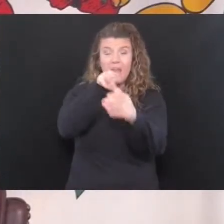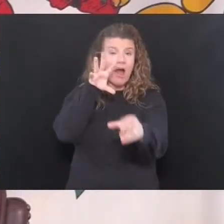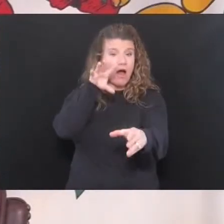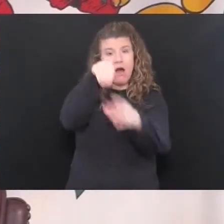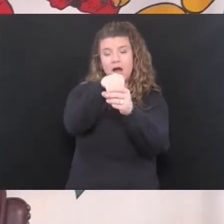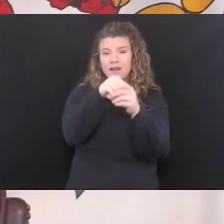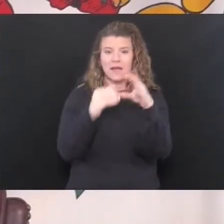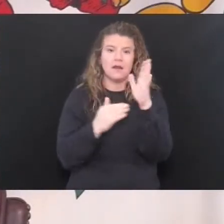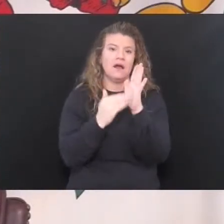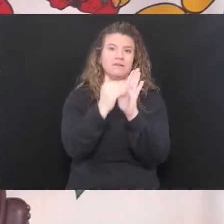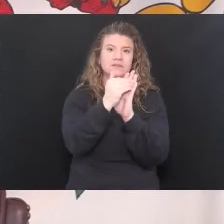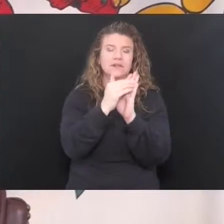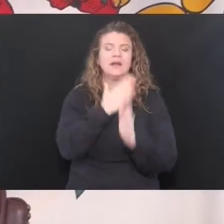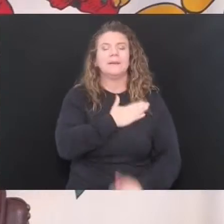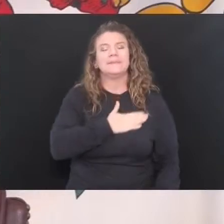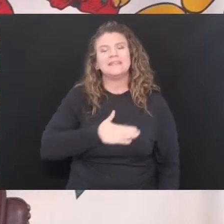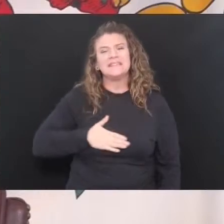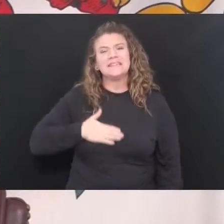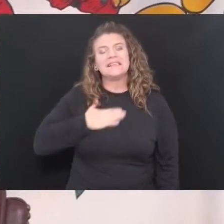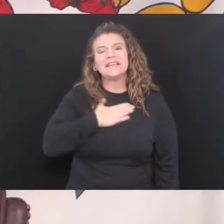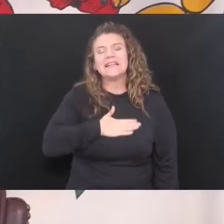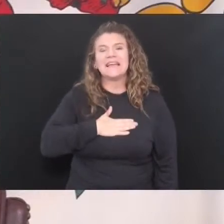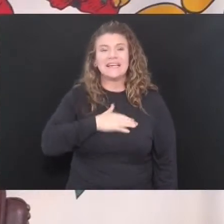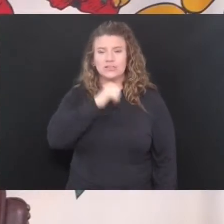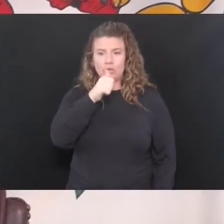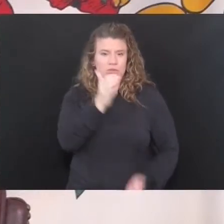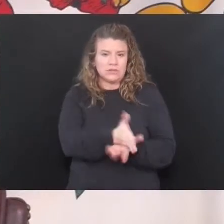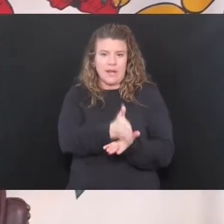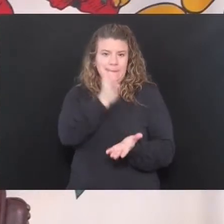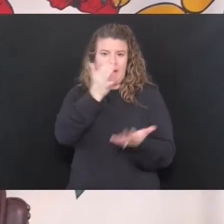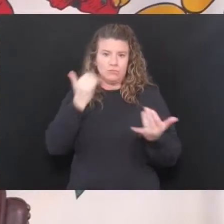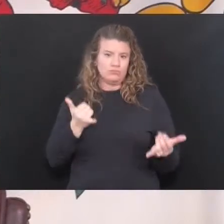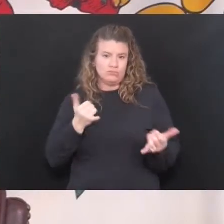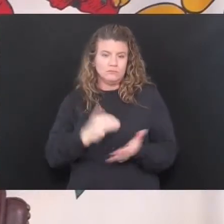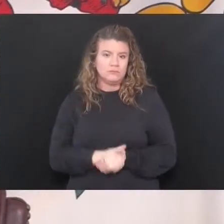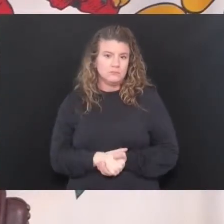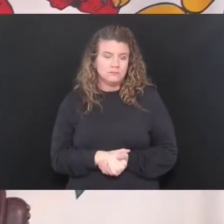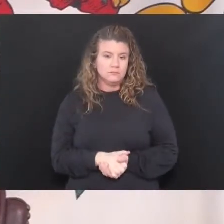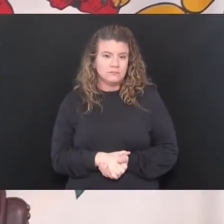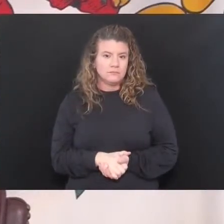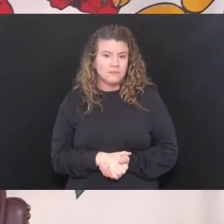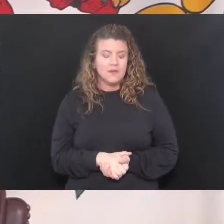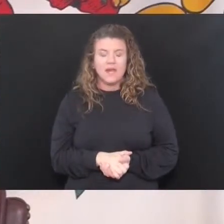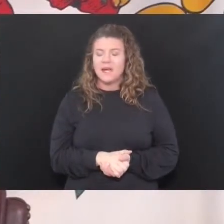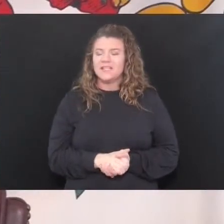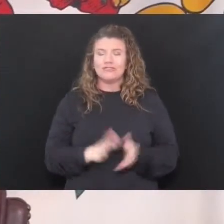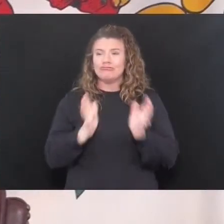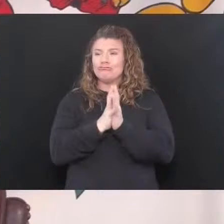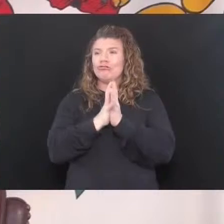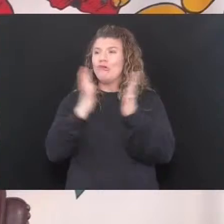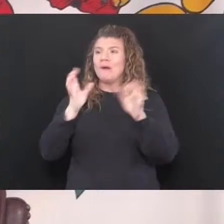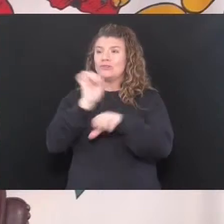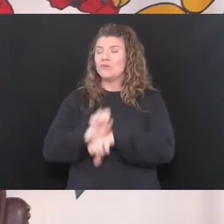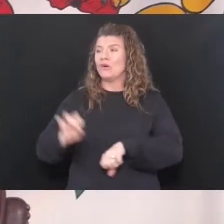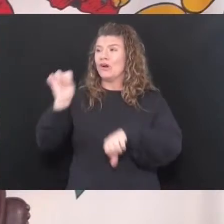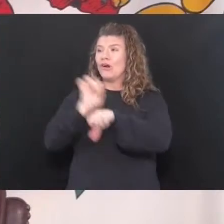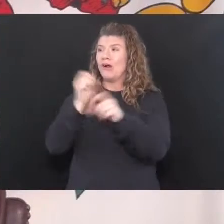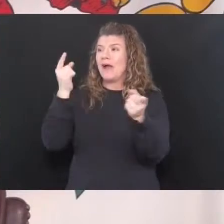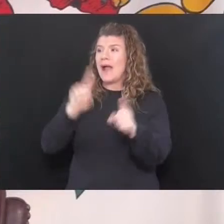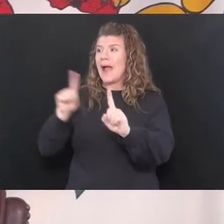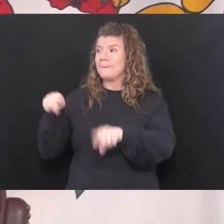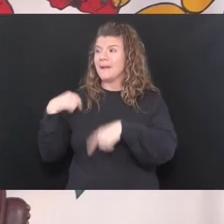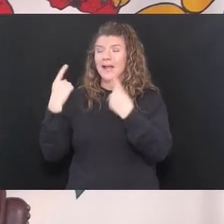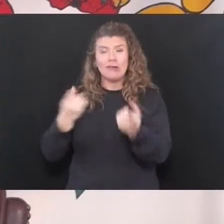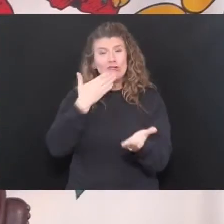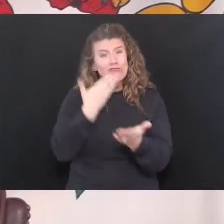time. Please, please don't drop your guard now. Absolutely, there's been too much work, too much